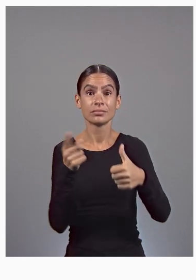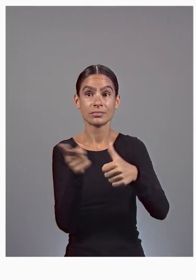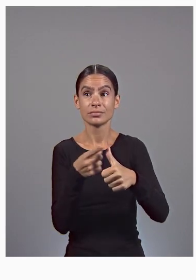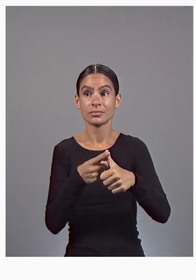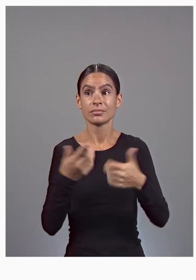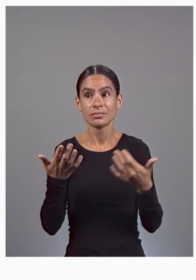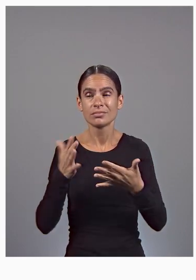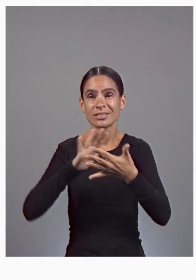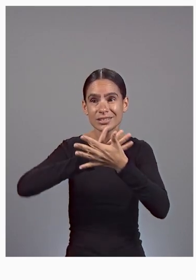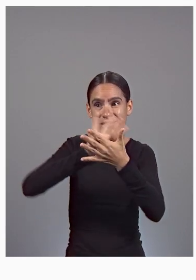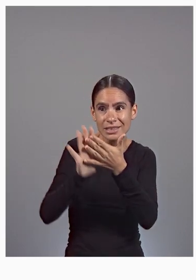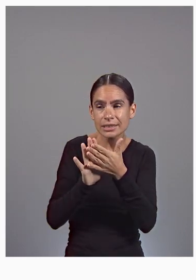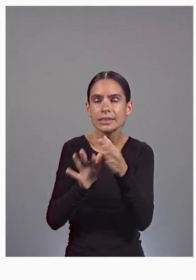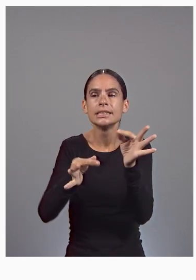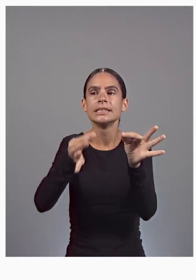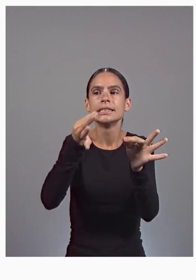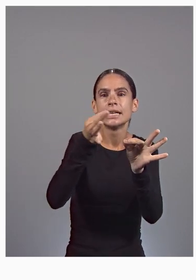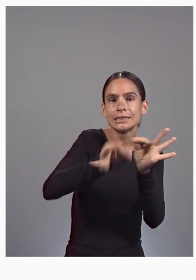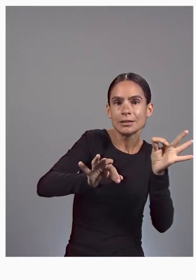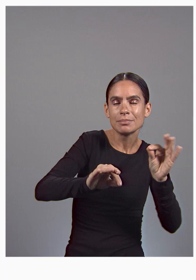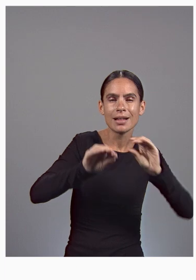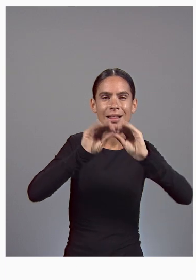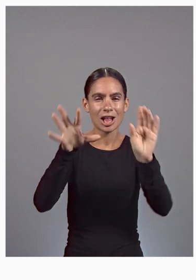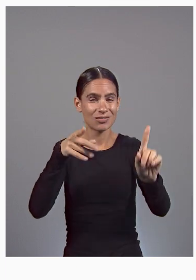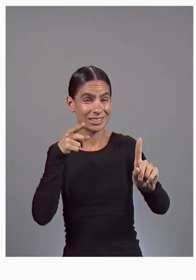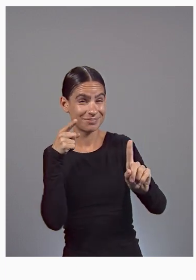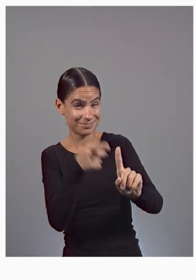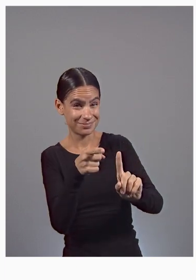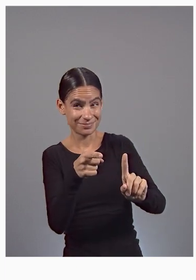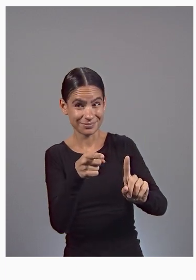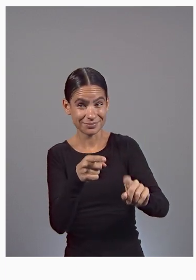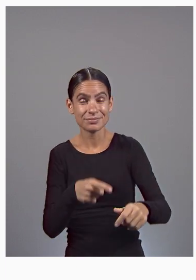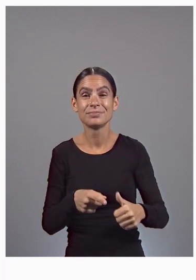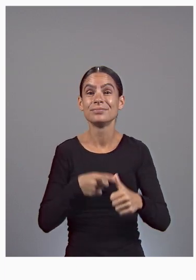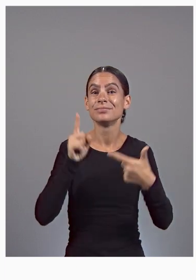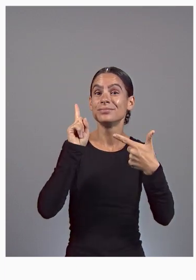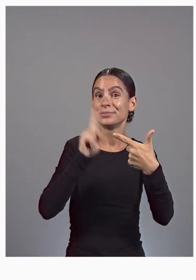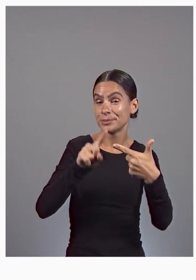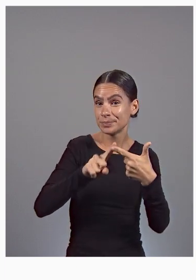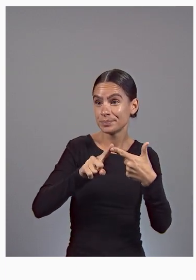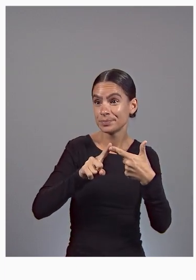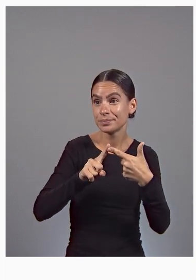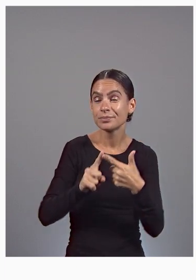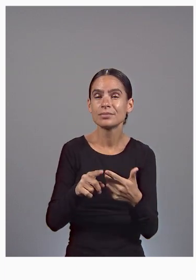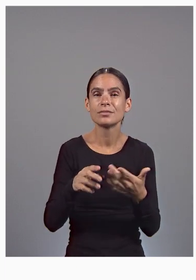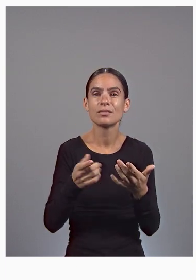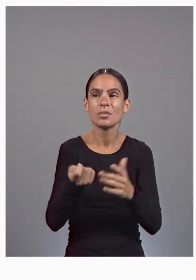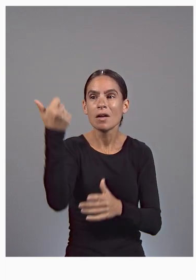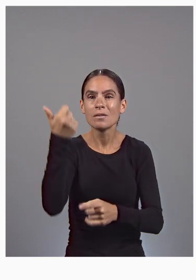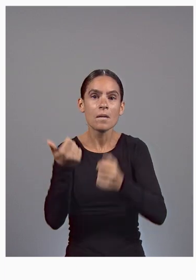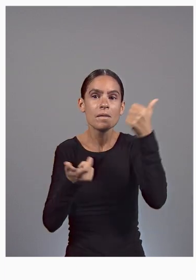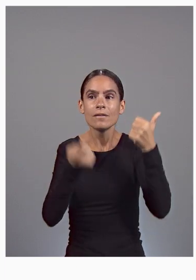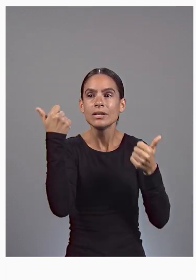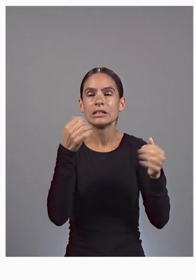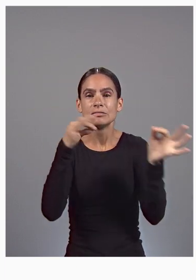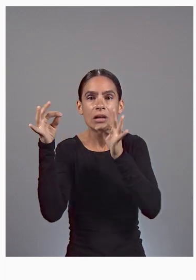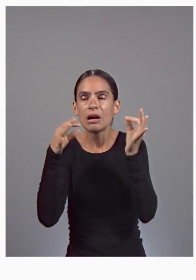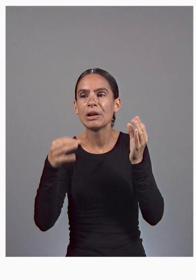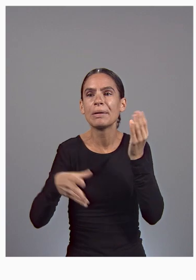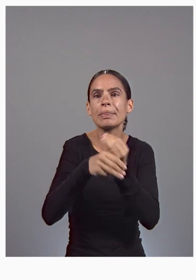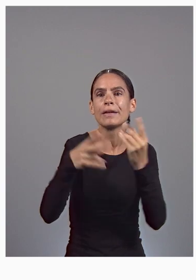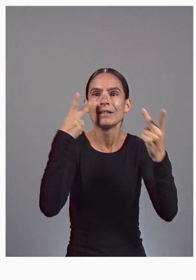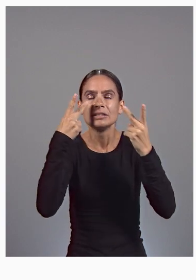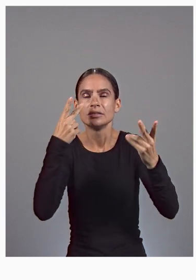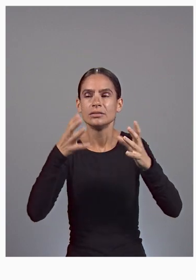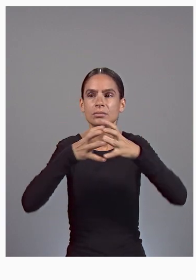and clarity. Number 2, remove distractions or extra visualizations like pop-up windows.